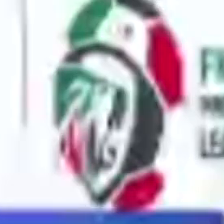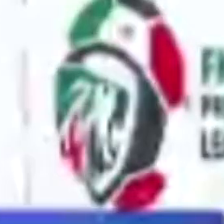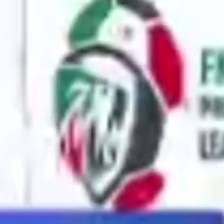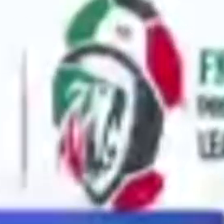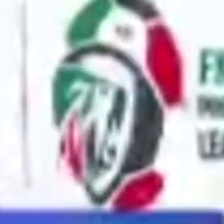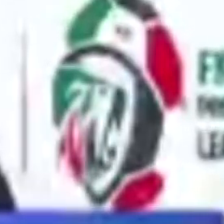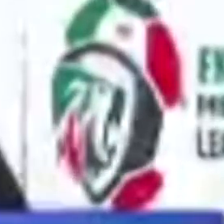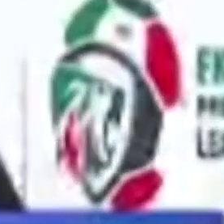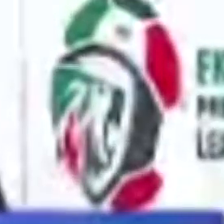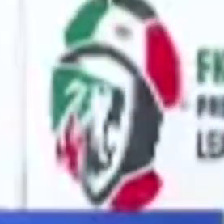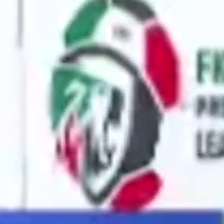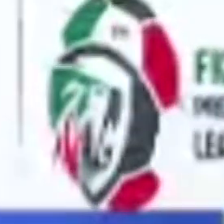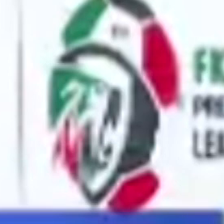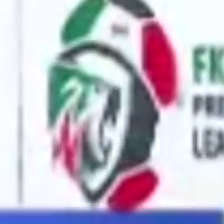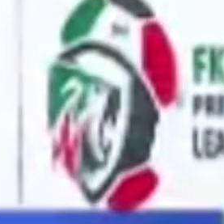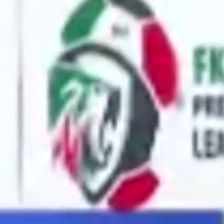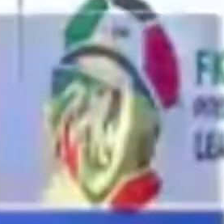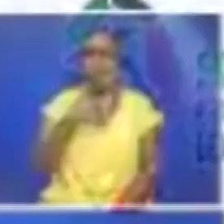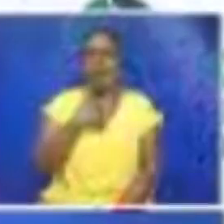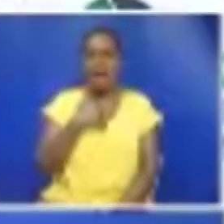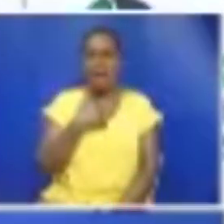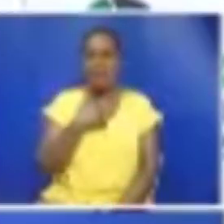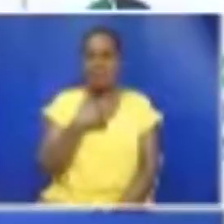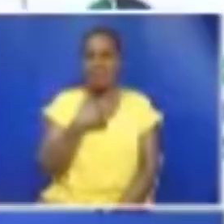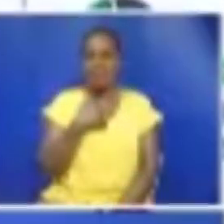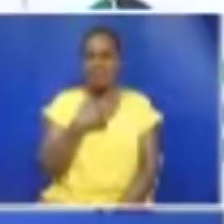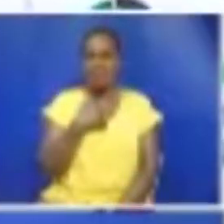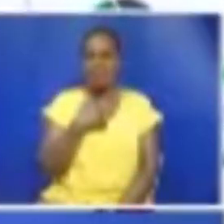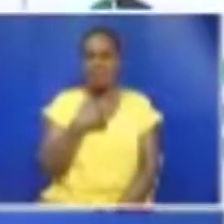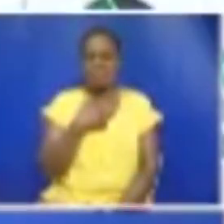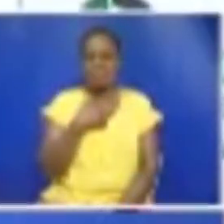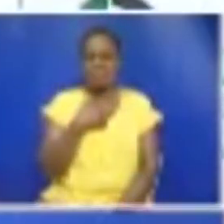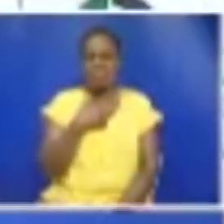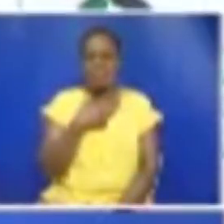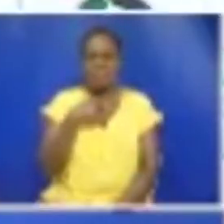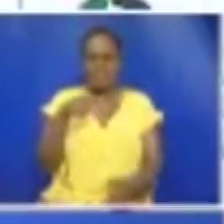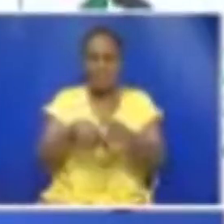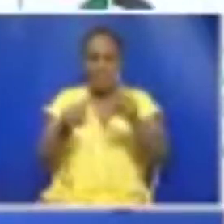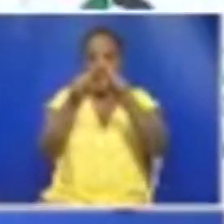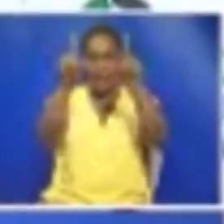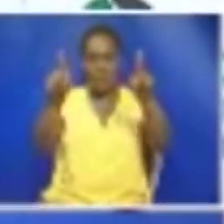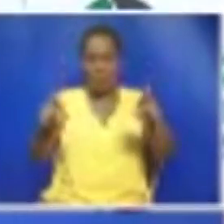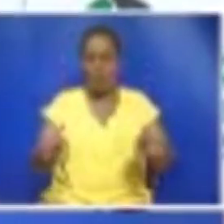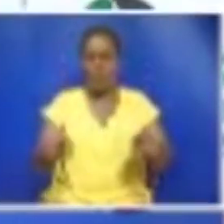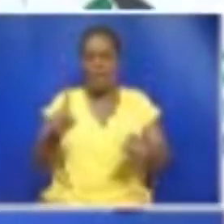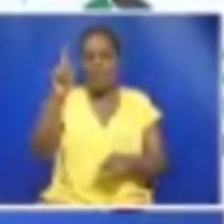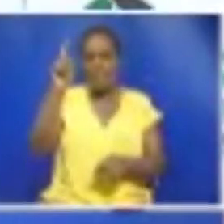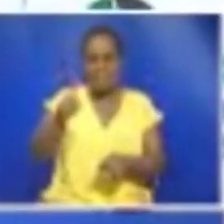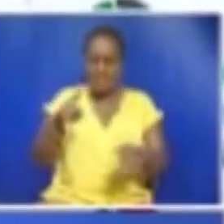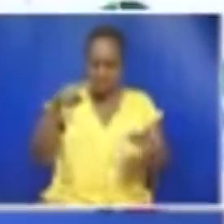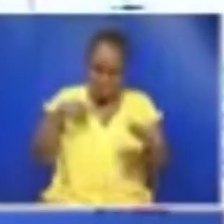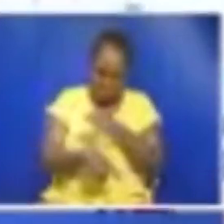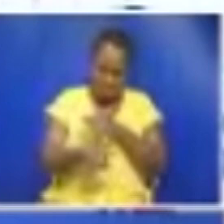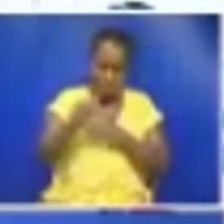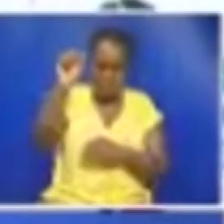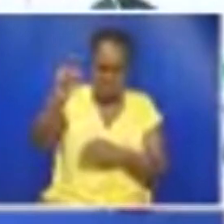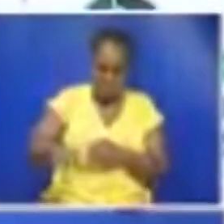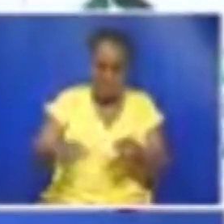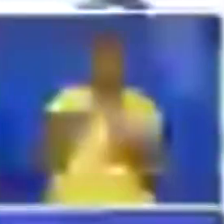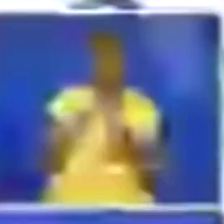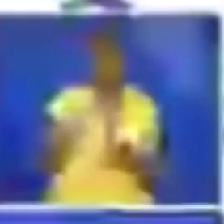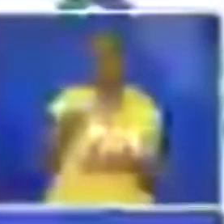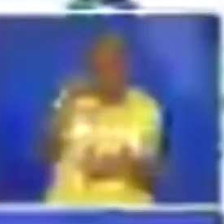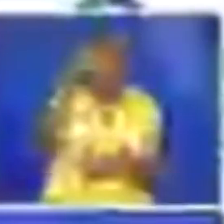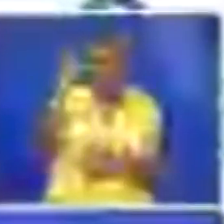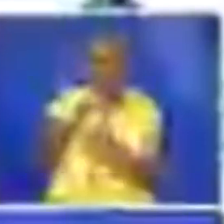Hiyo tulikuwa tumekosea, tukamtega labda mchezaji wao ndani ya box. Lazima tufungwe najua, lakini pia tusisahau kwamba